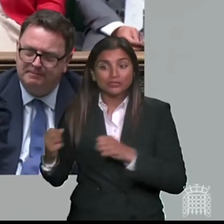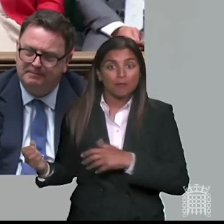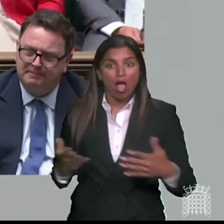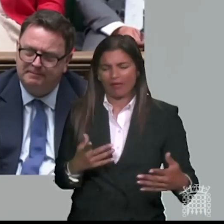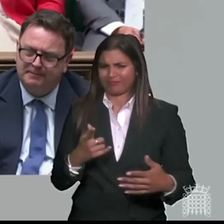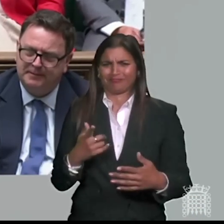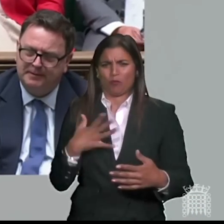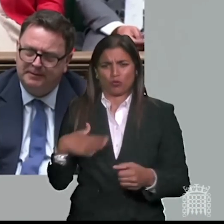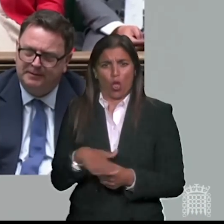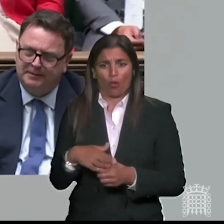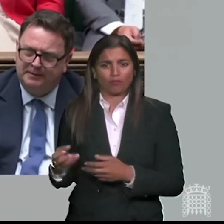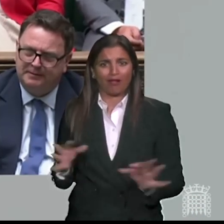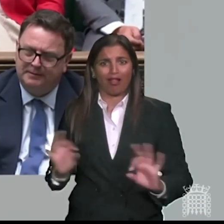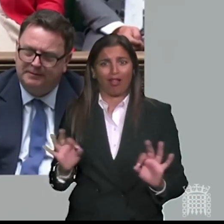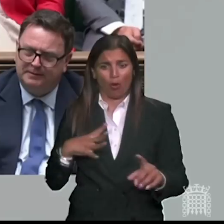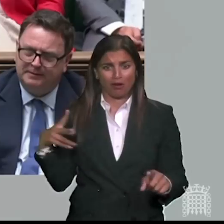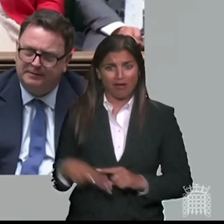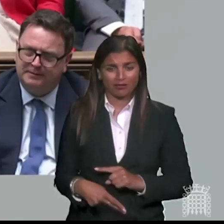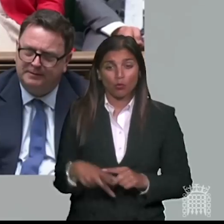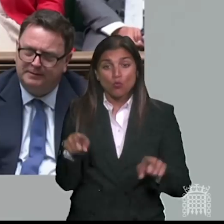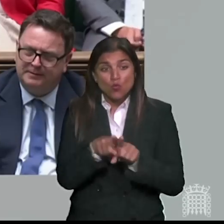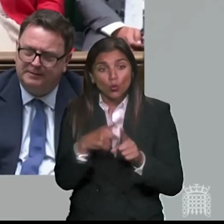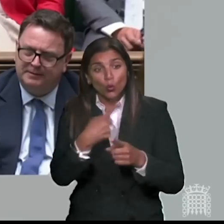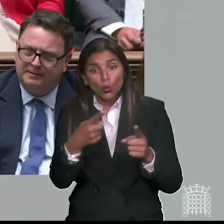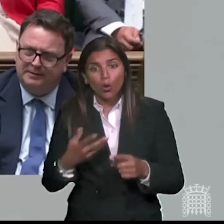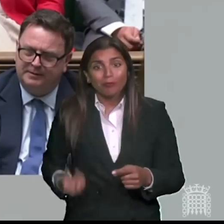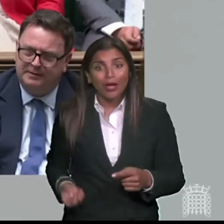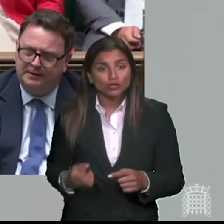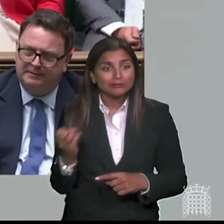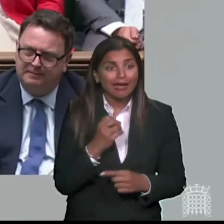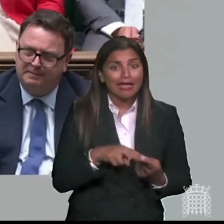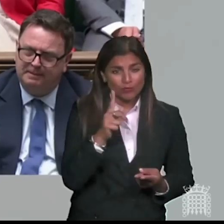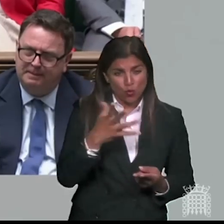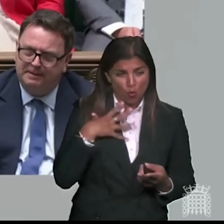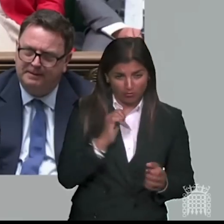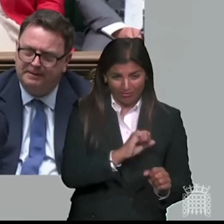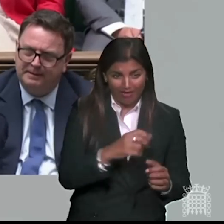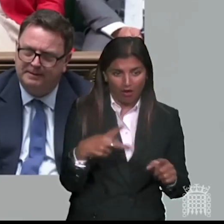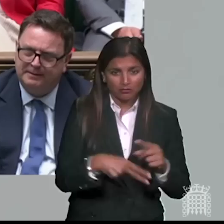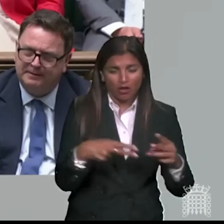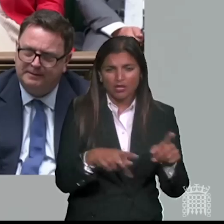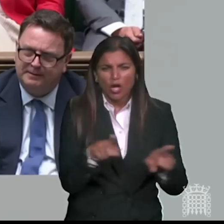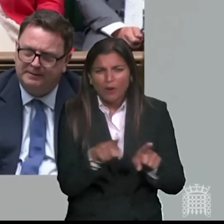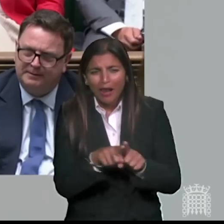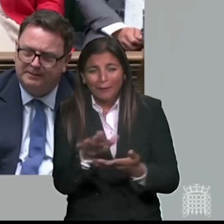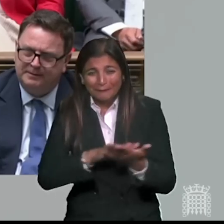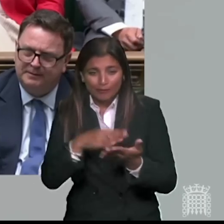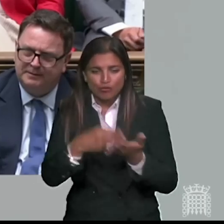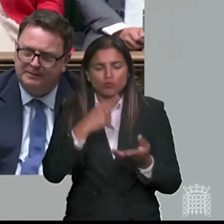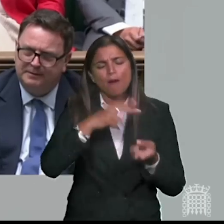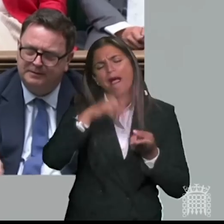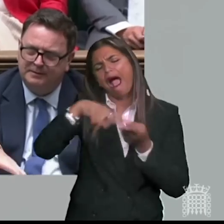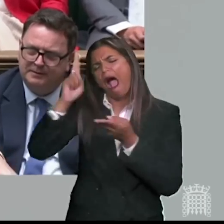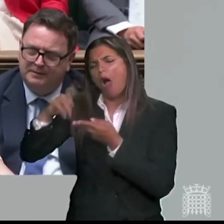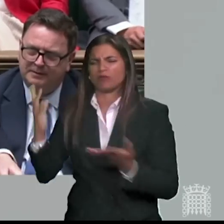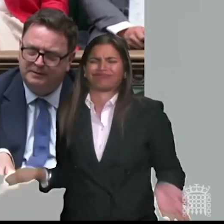to penalise workers saving into their pensions, pushing up inflation. There we have it from Labour. Endless